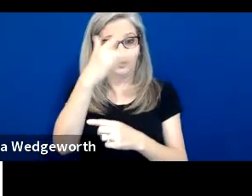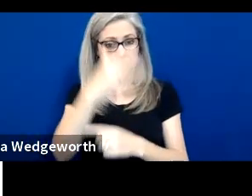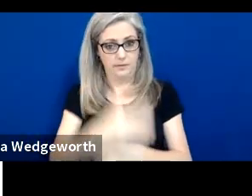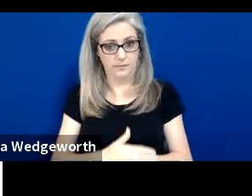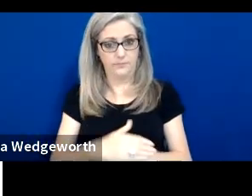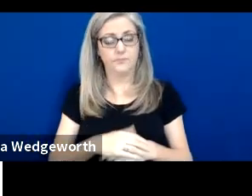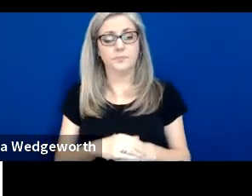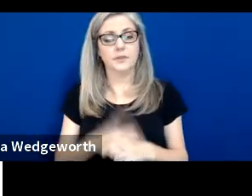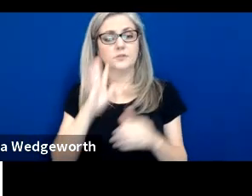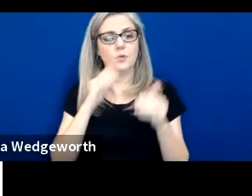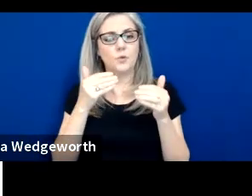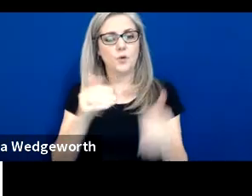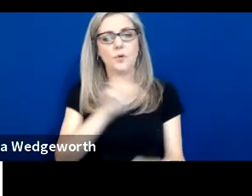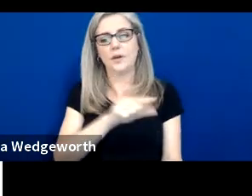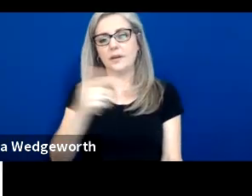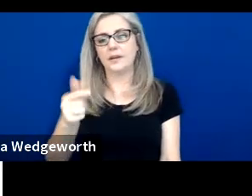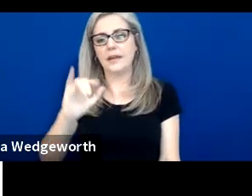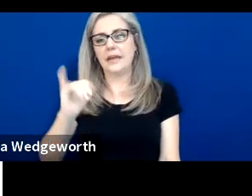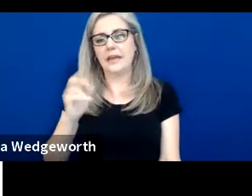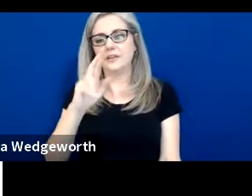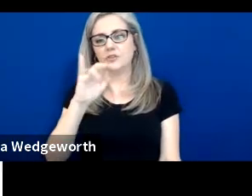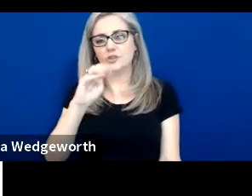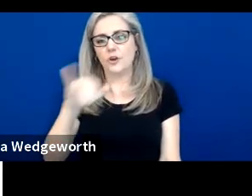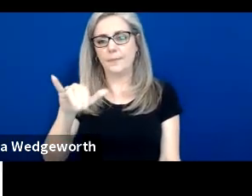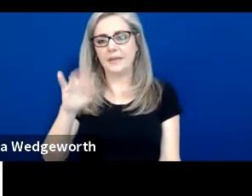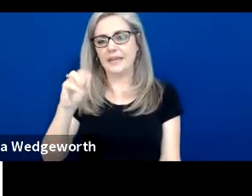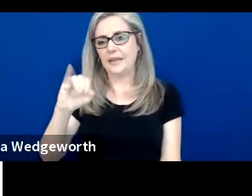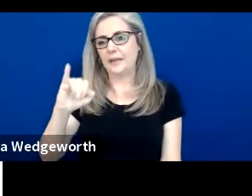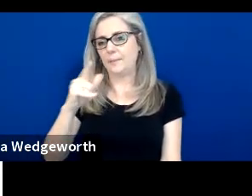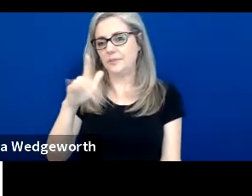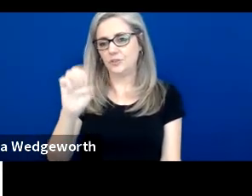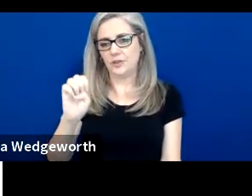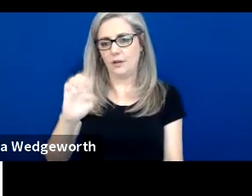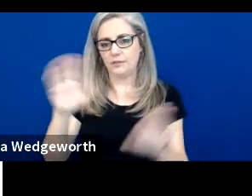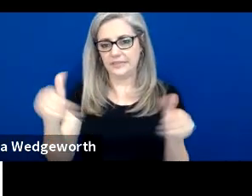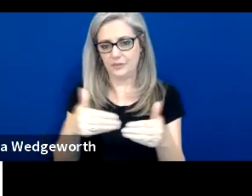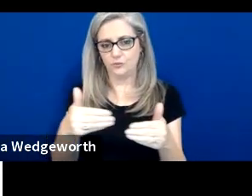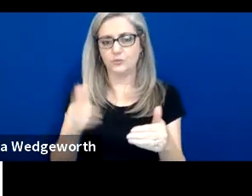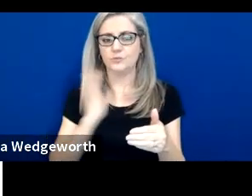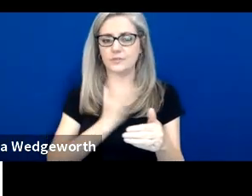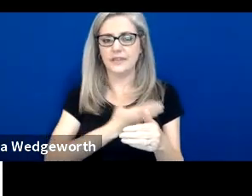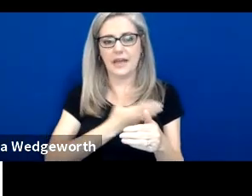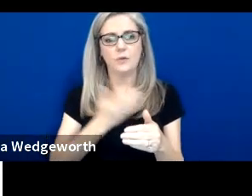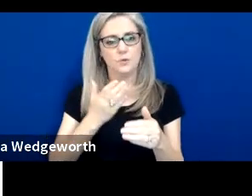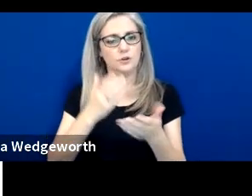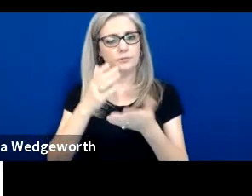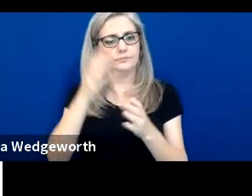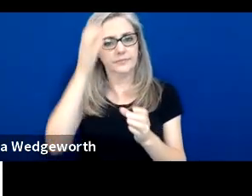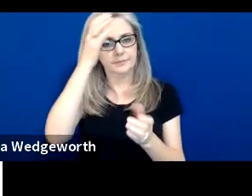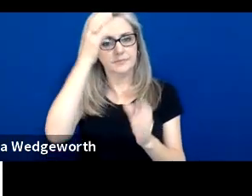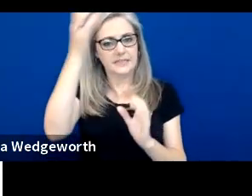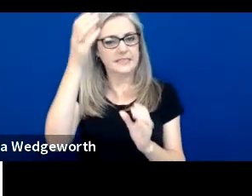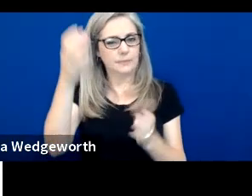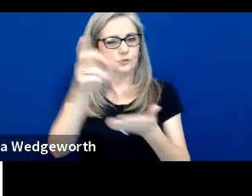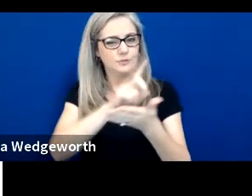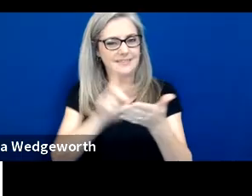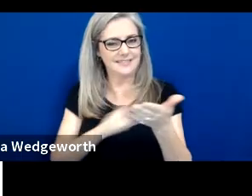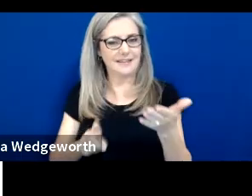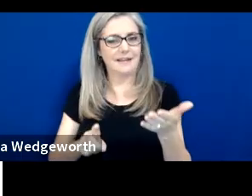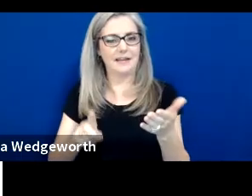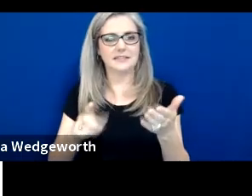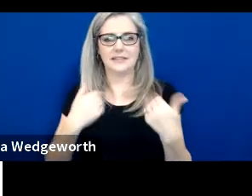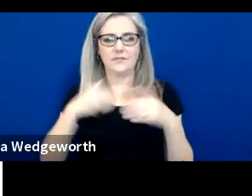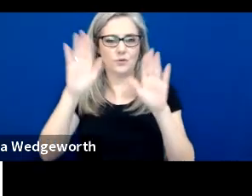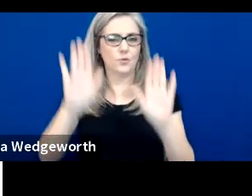to go ahead and pass it over to Jeremy and Michelle to introduce those conceptual designs that we have for you as they have that great presentation for you